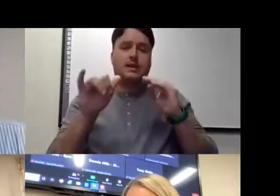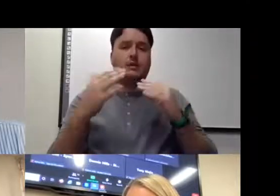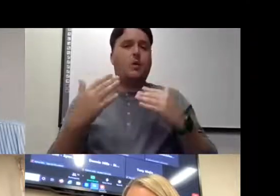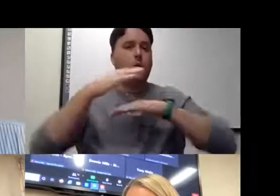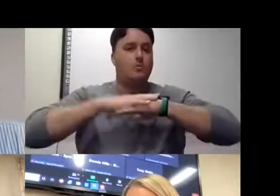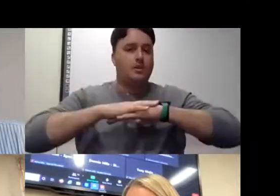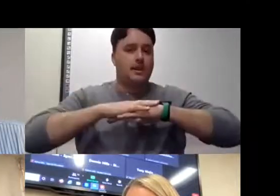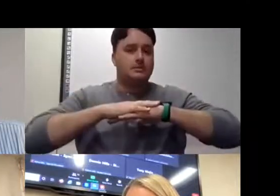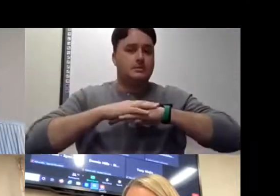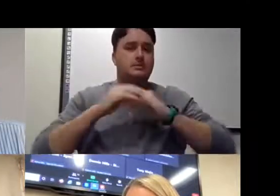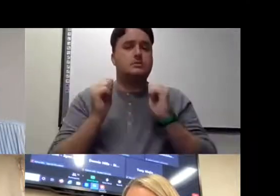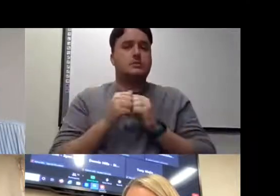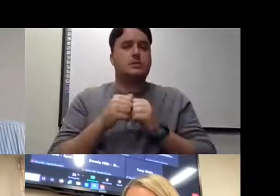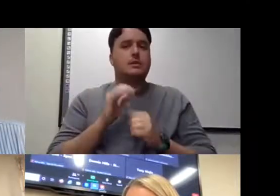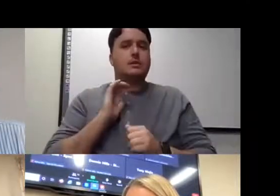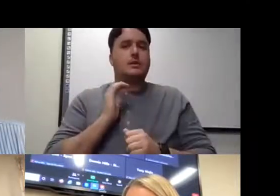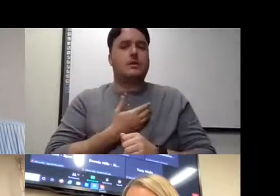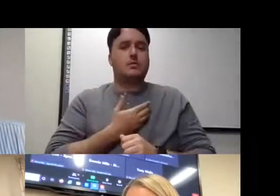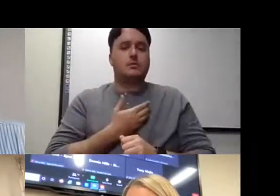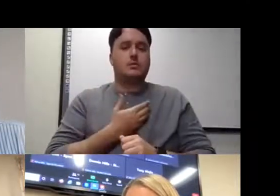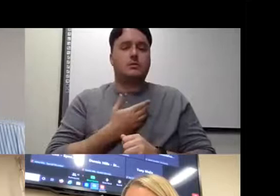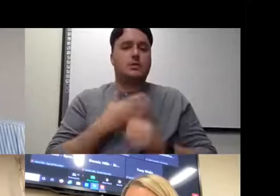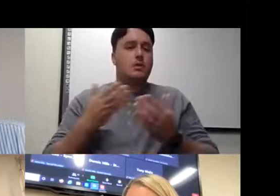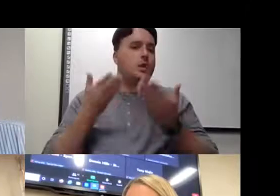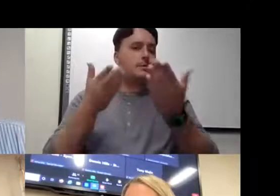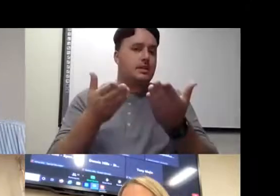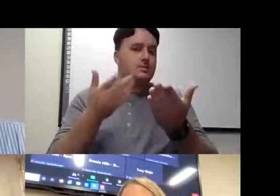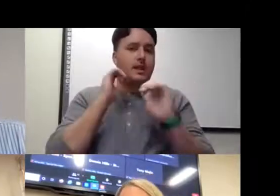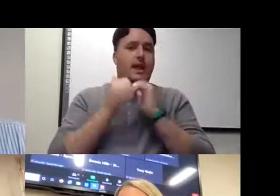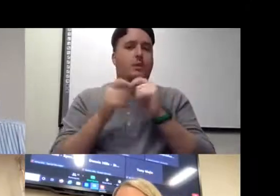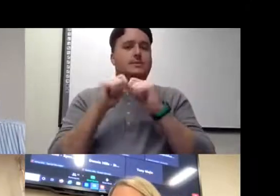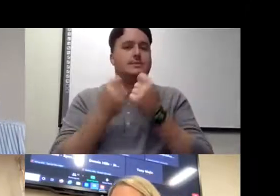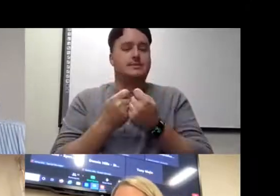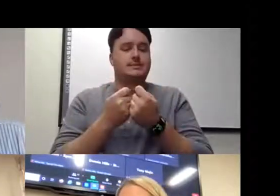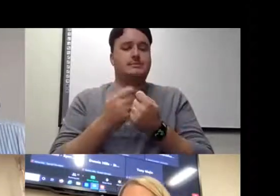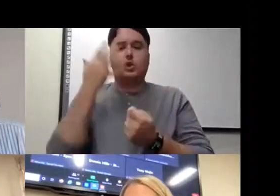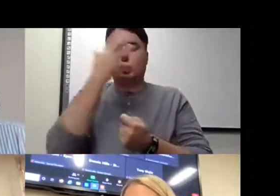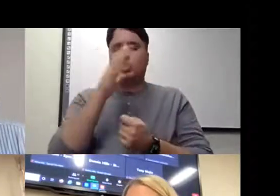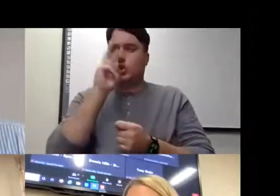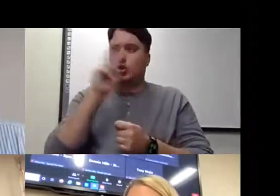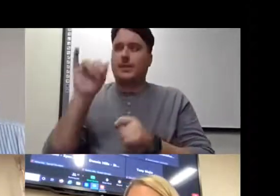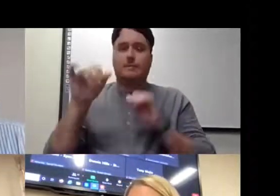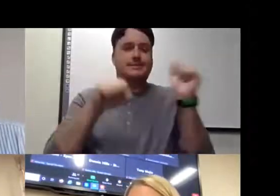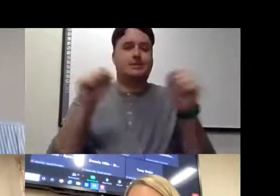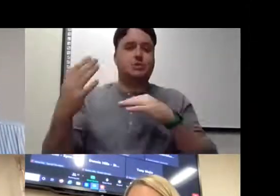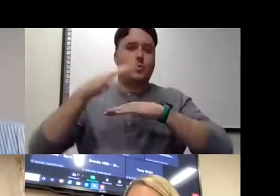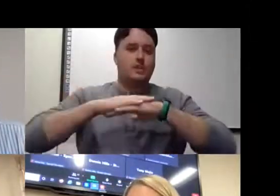with like, you know, the recommendations or how the team is looking at that potential overlap.